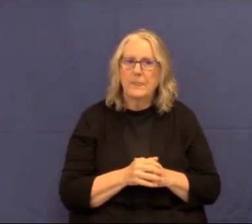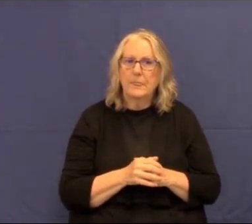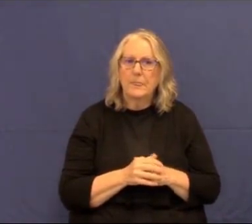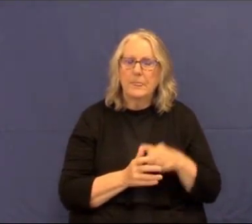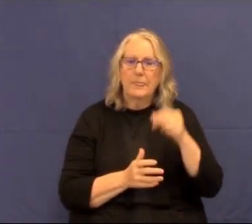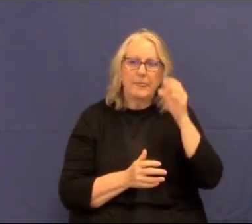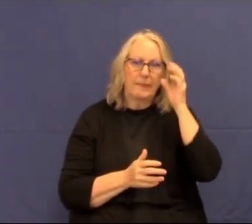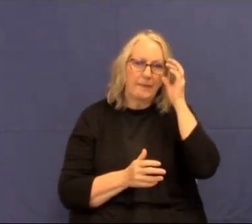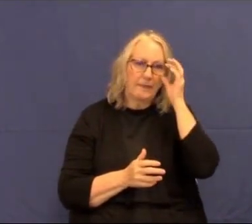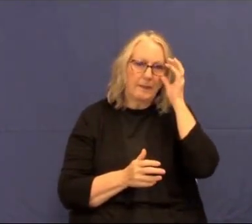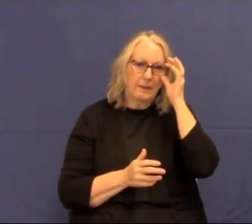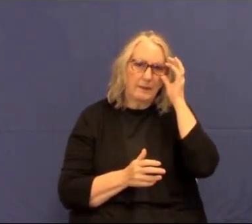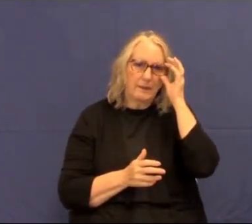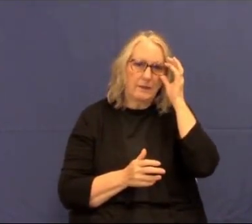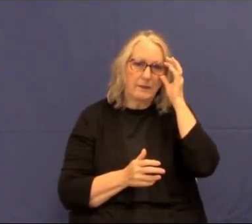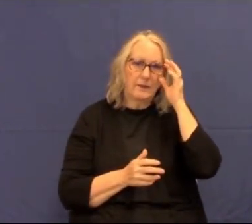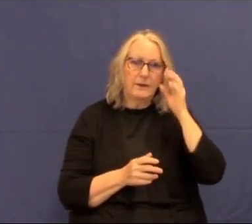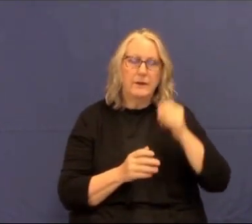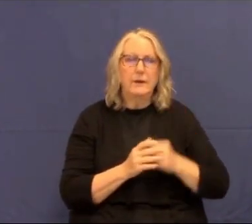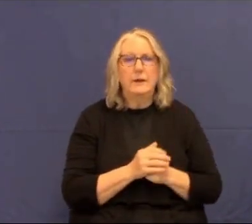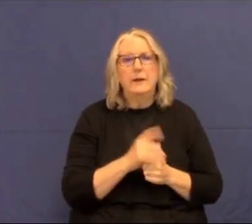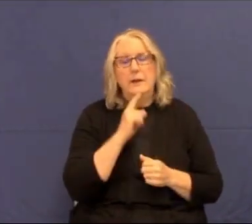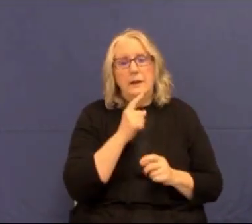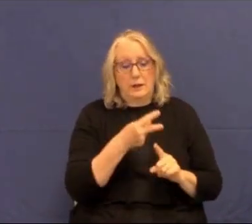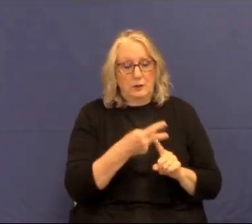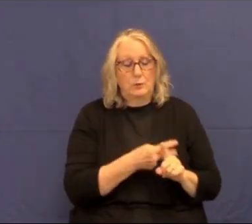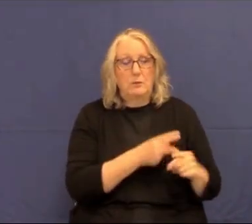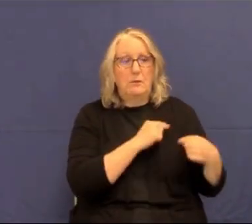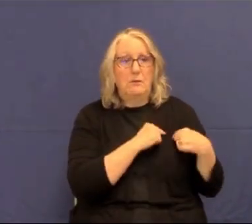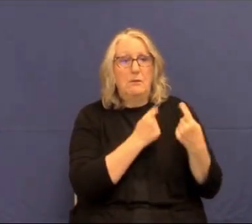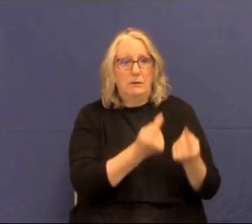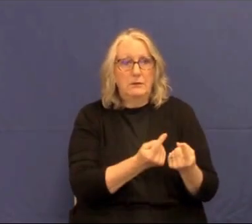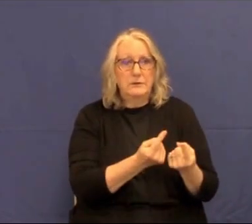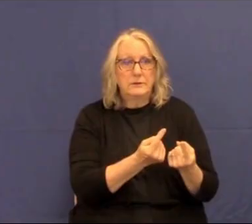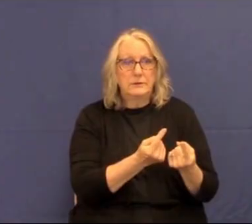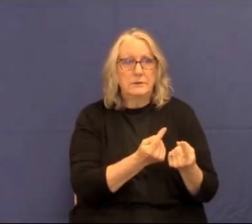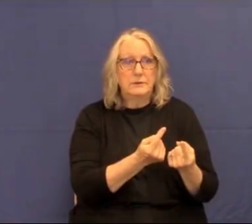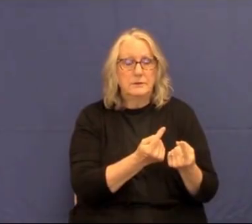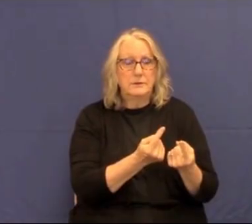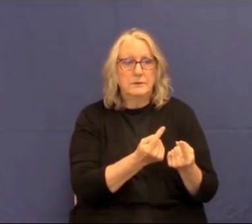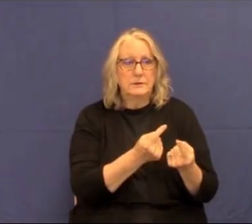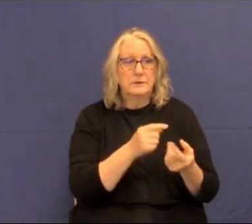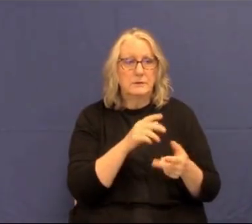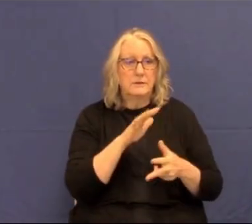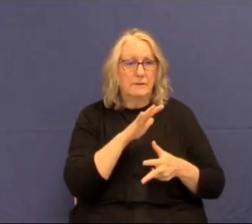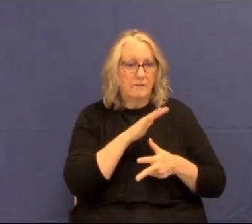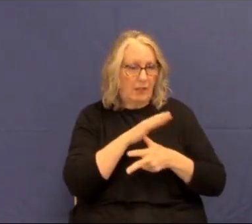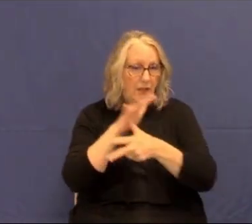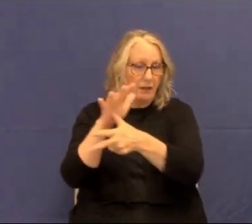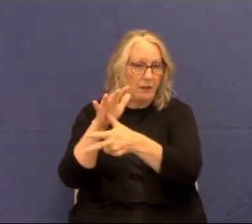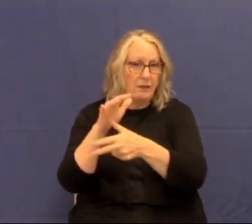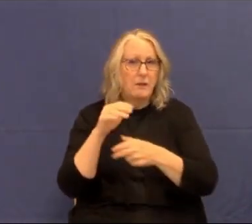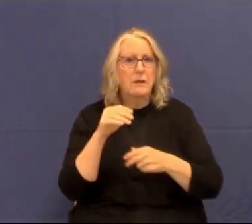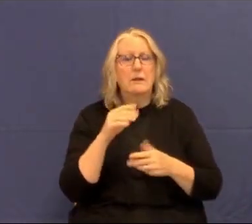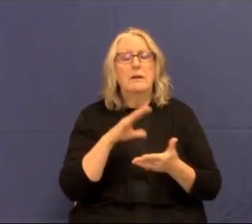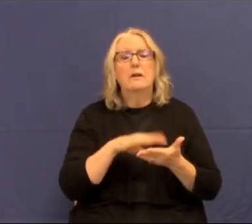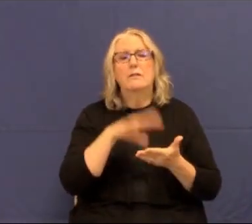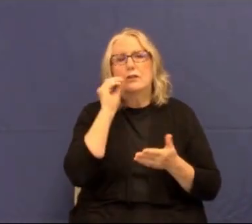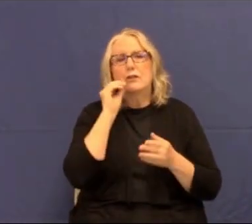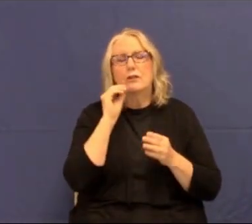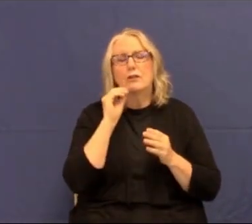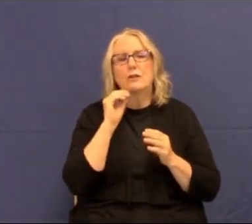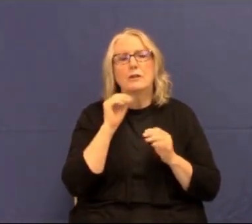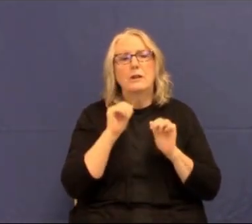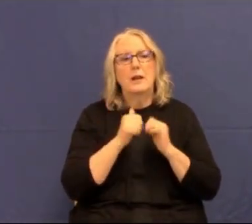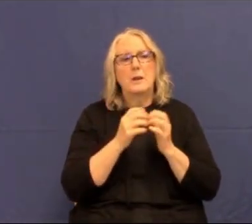So we yeah. In the 2 months that I have learned, or in the 2 months that I have been flying, I